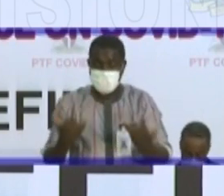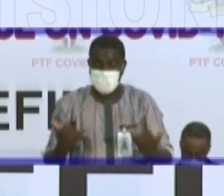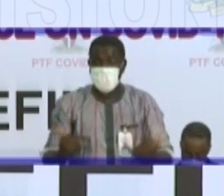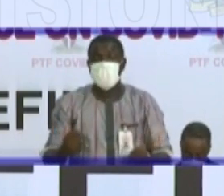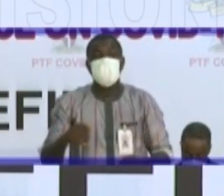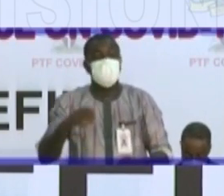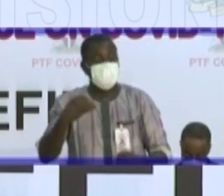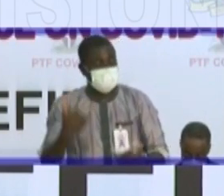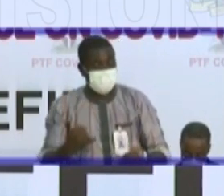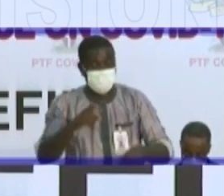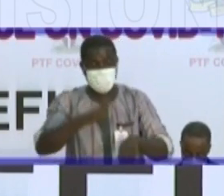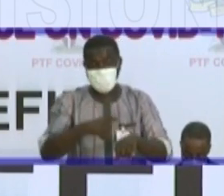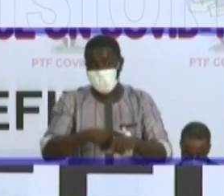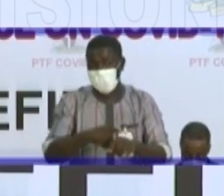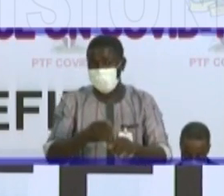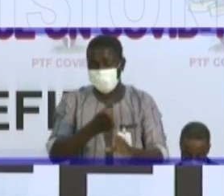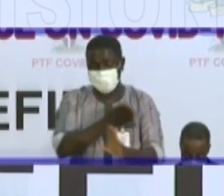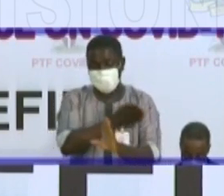in terms of the timelines, you know,